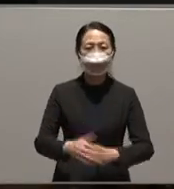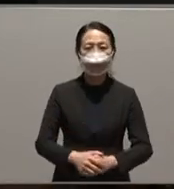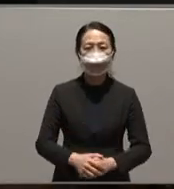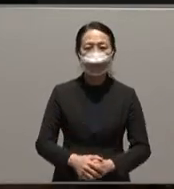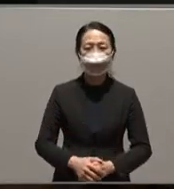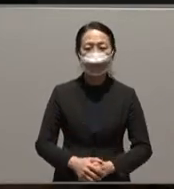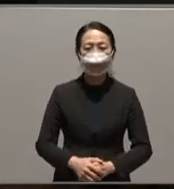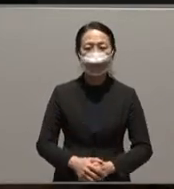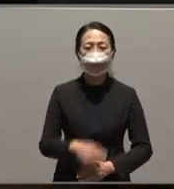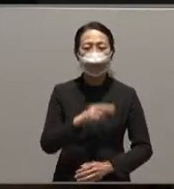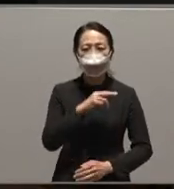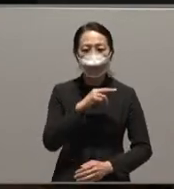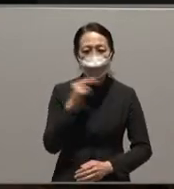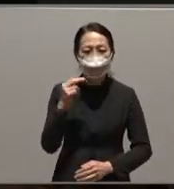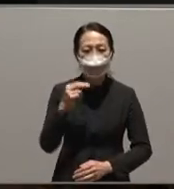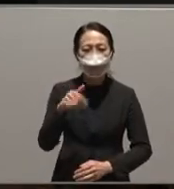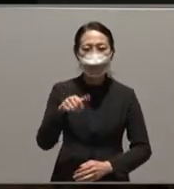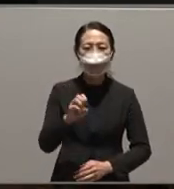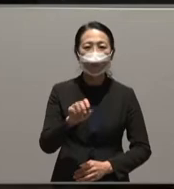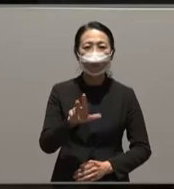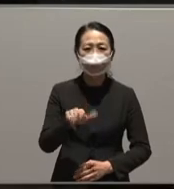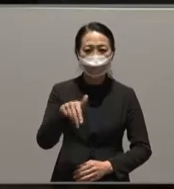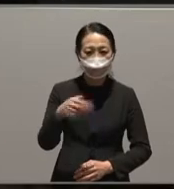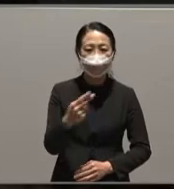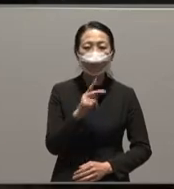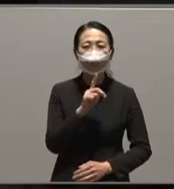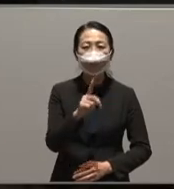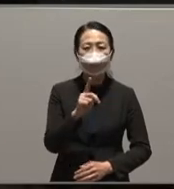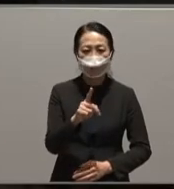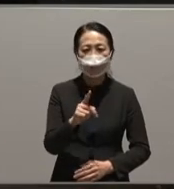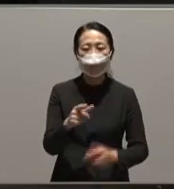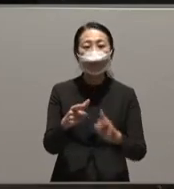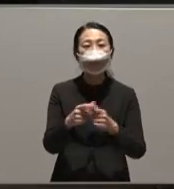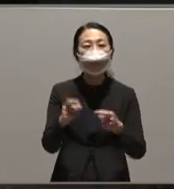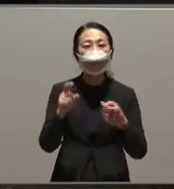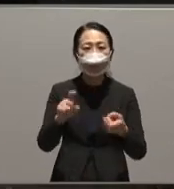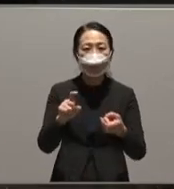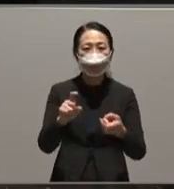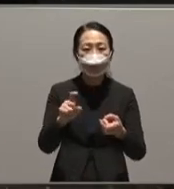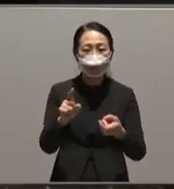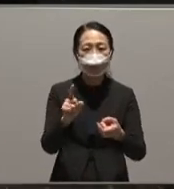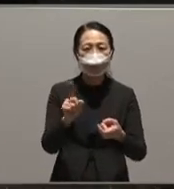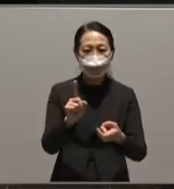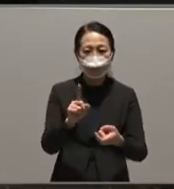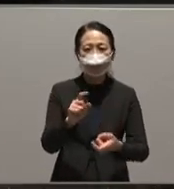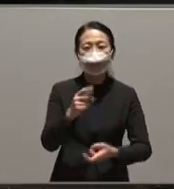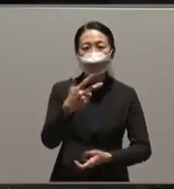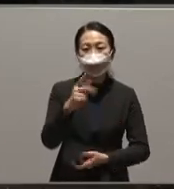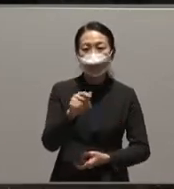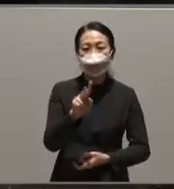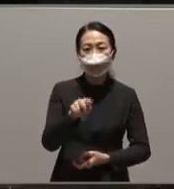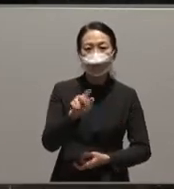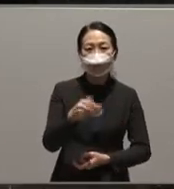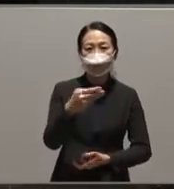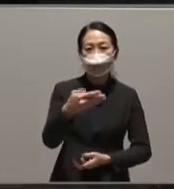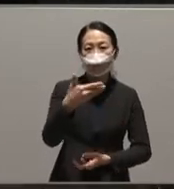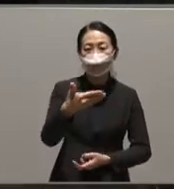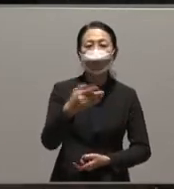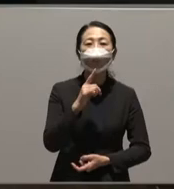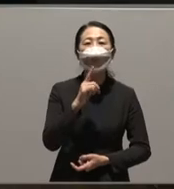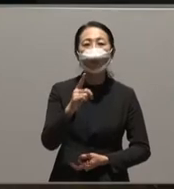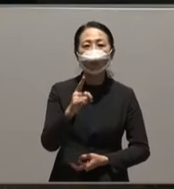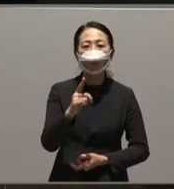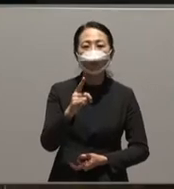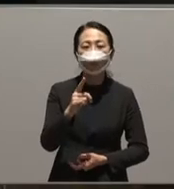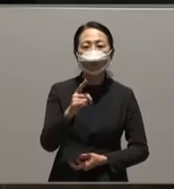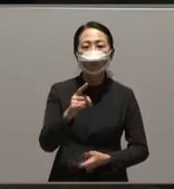forest bathing in Japanese? Yeah, forest bathing is shingin yoku. There are lots of beneficial effects of forest